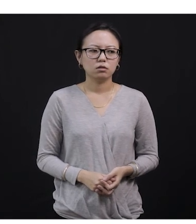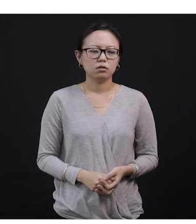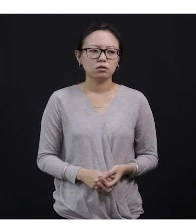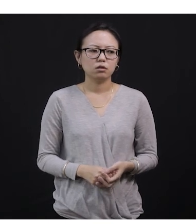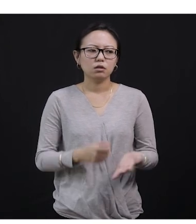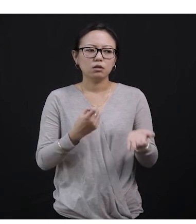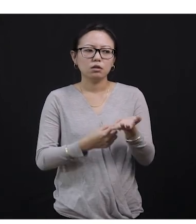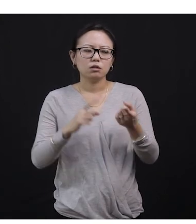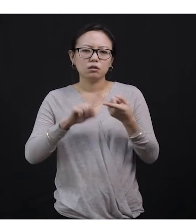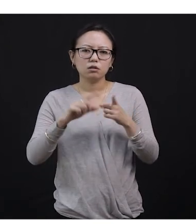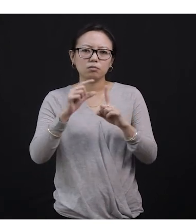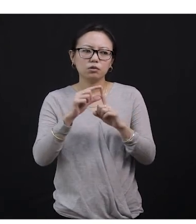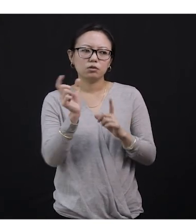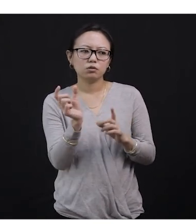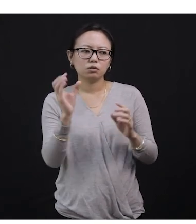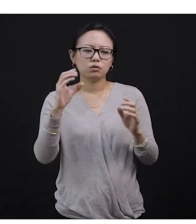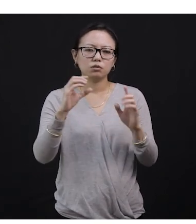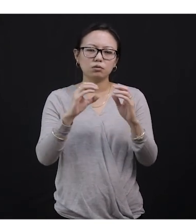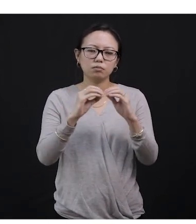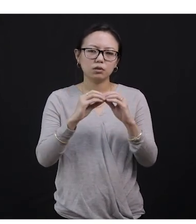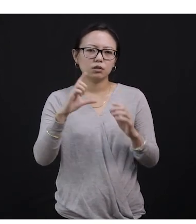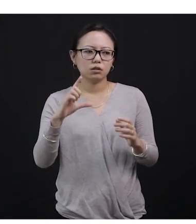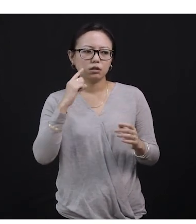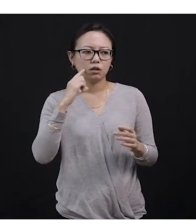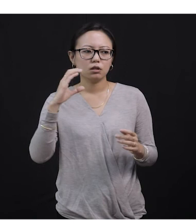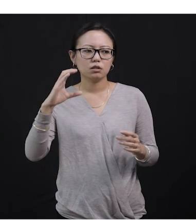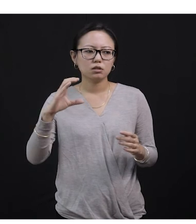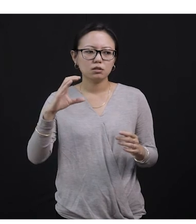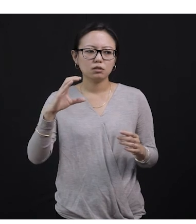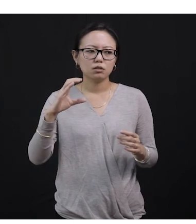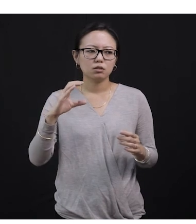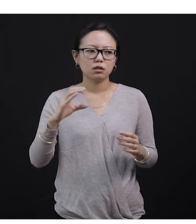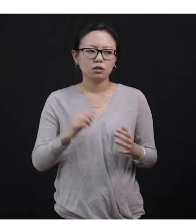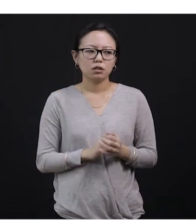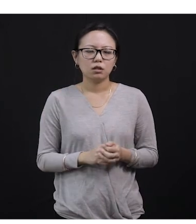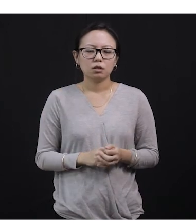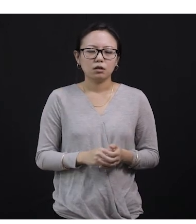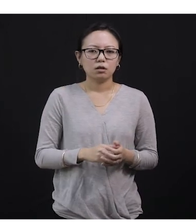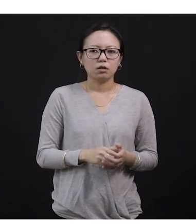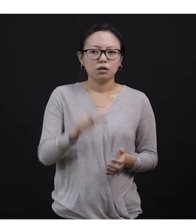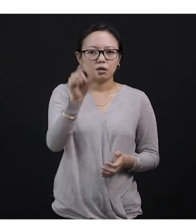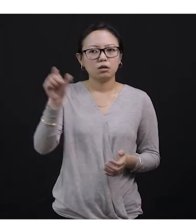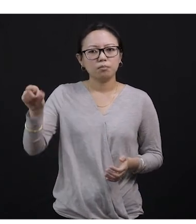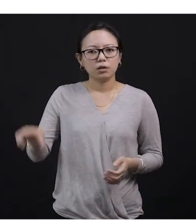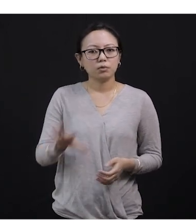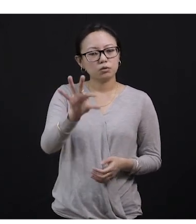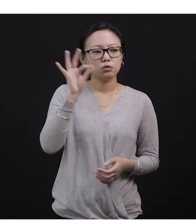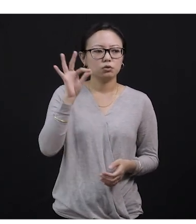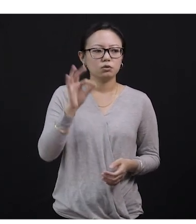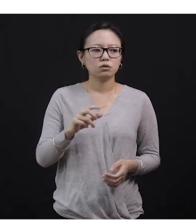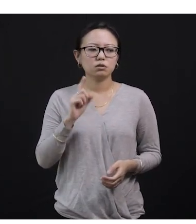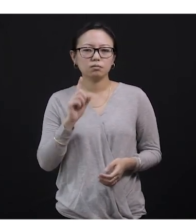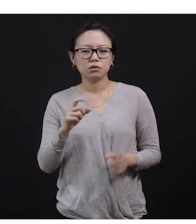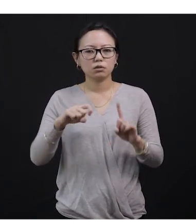a hereditary type of government. That means the position of the king passed on to his